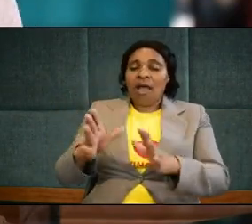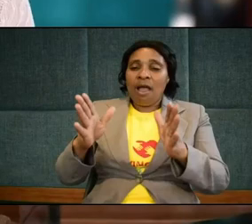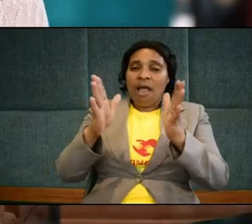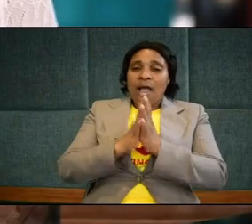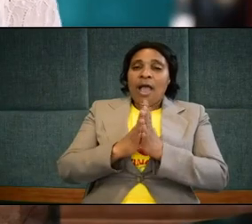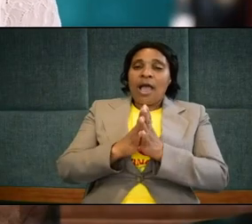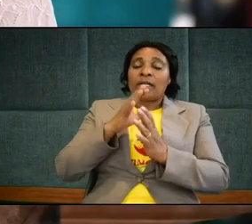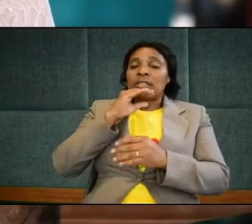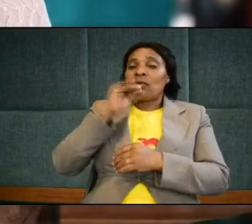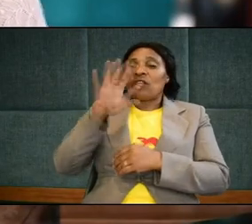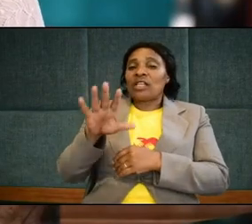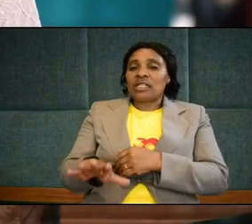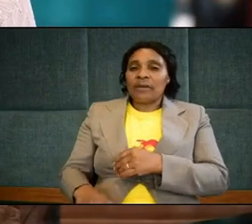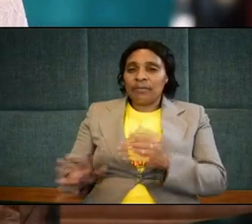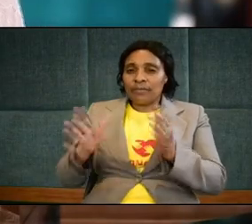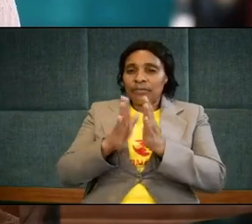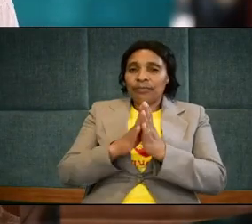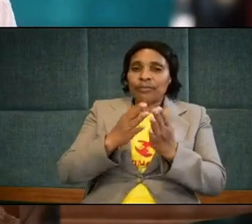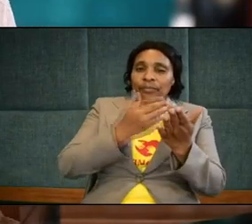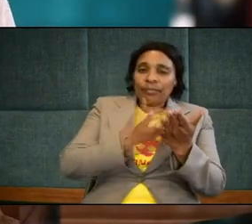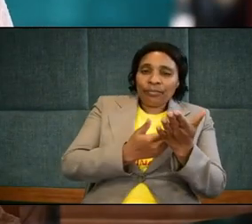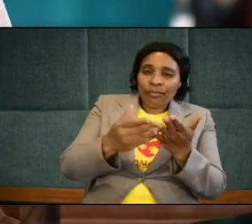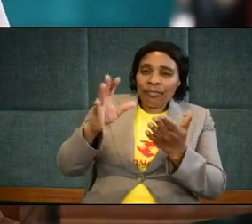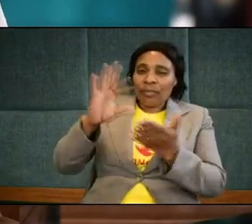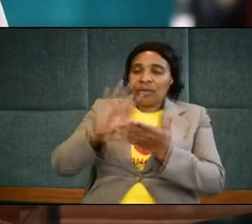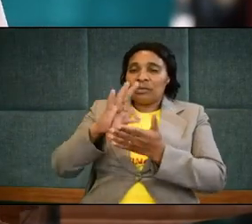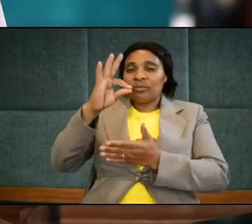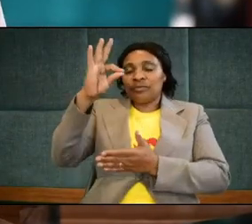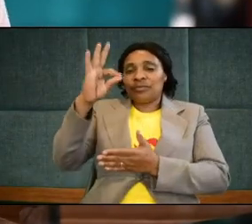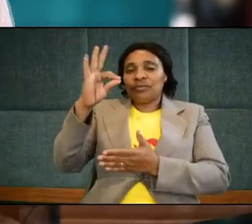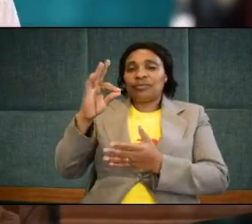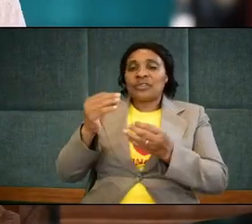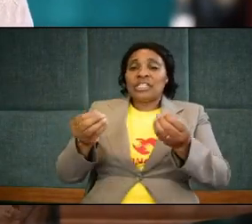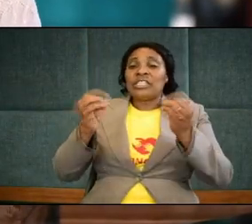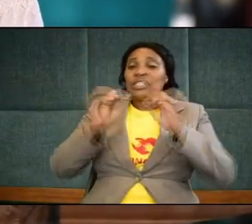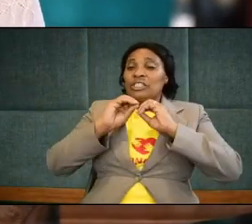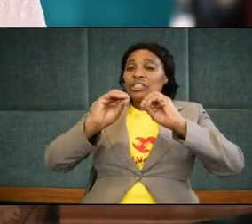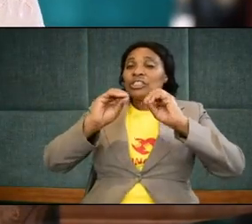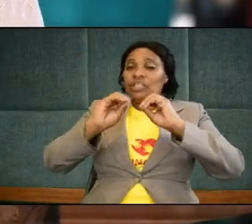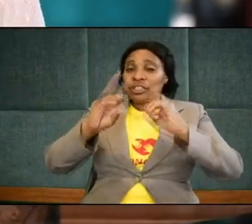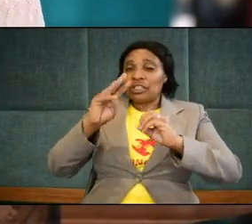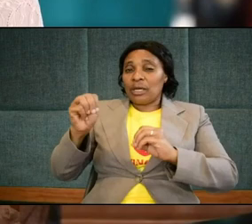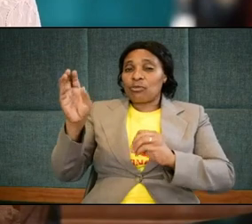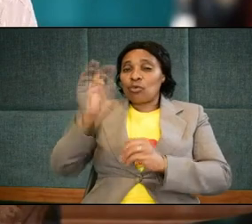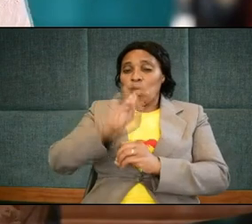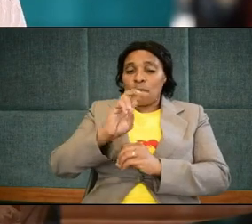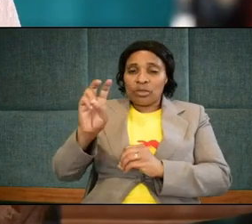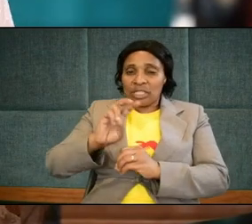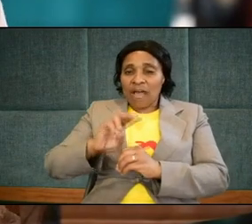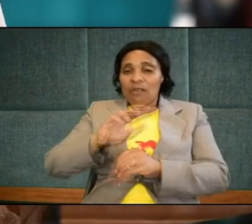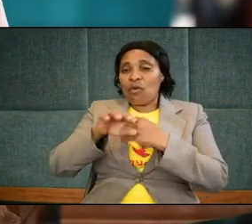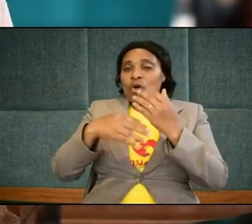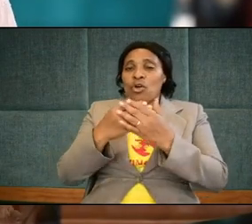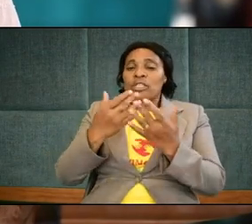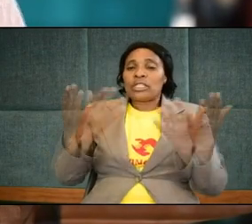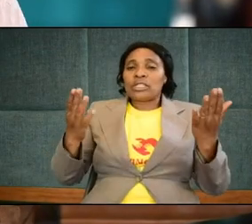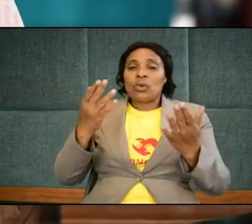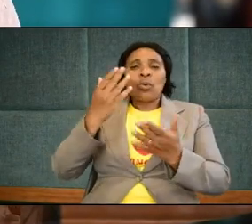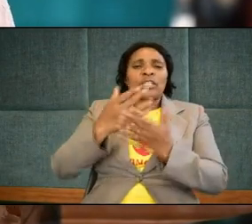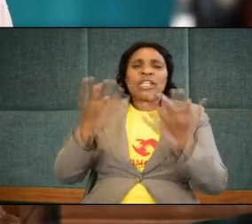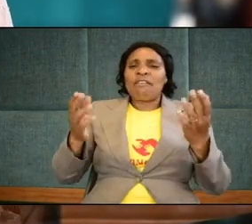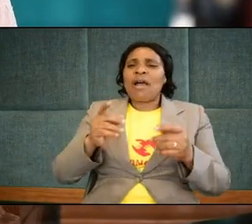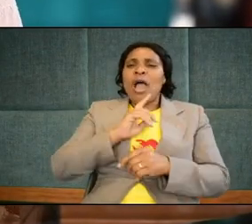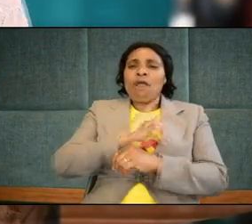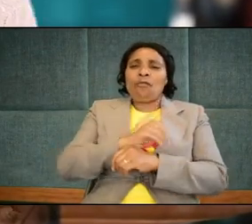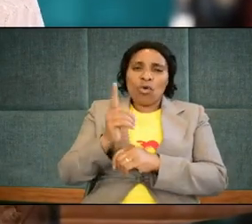and of the Son, and of the Holy Ghost, teaching them to observe all things whatsoever I have commanded